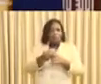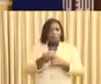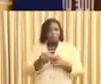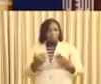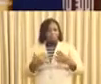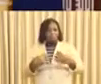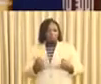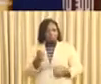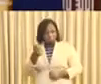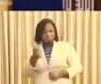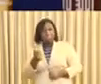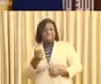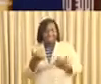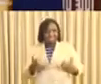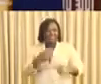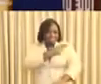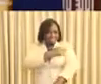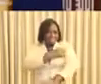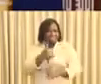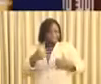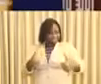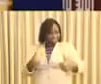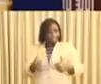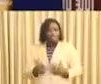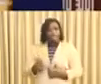the 508 new confirmed cases,